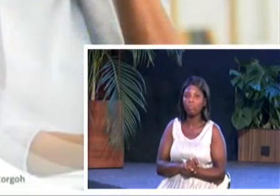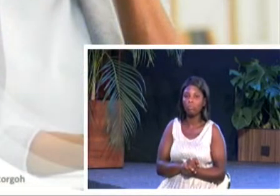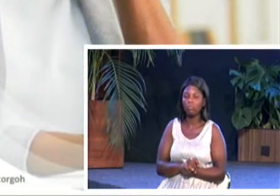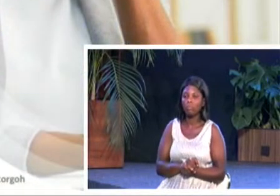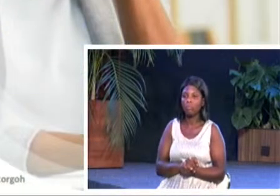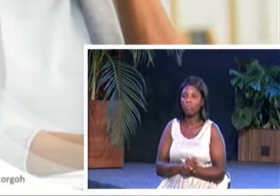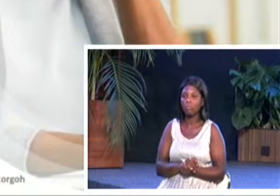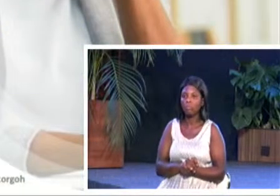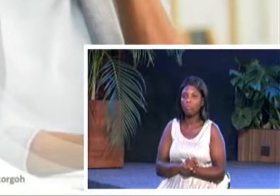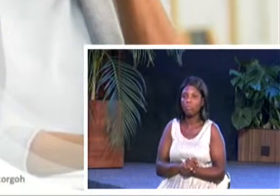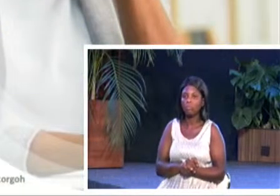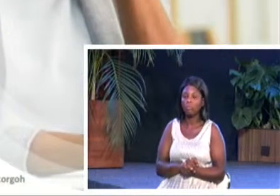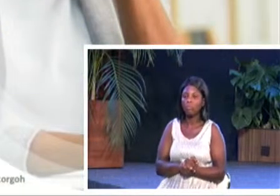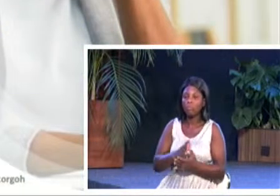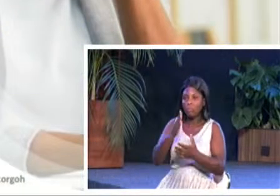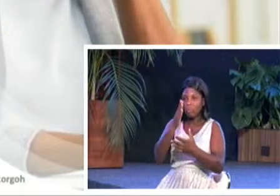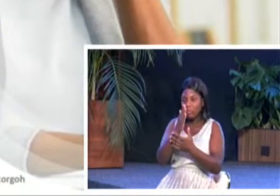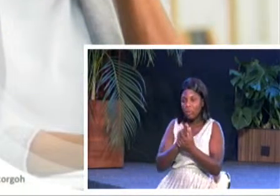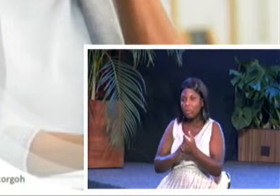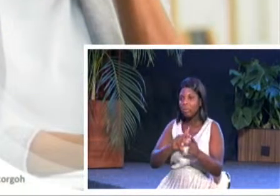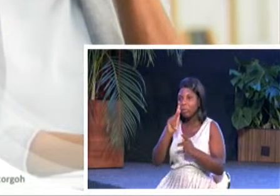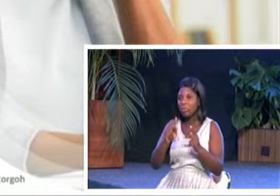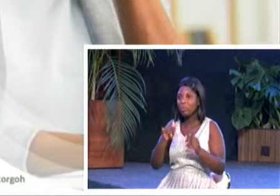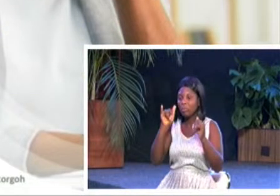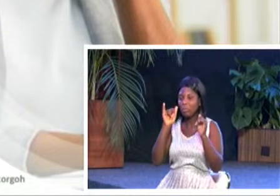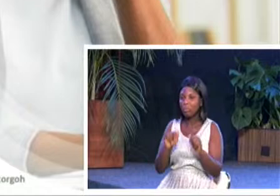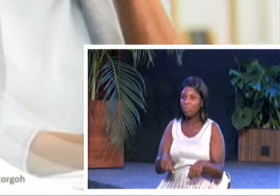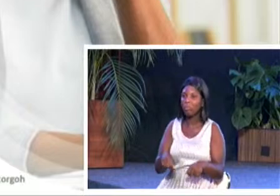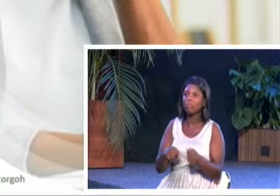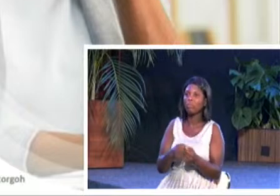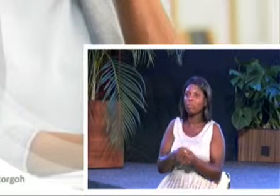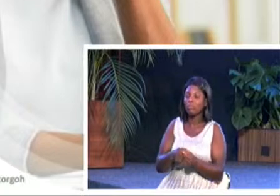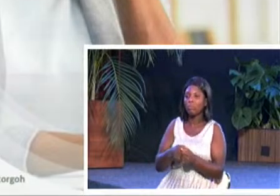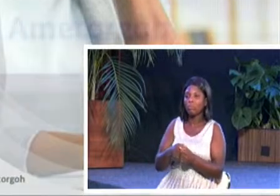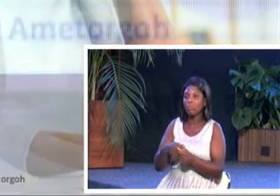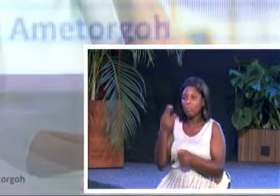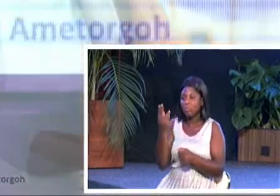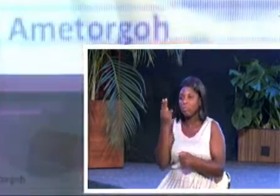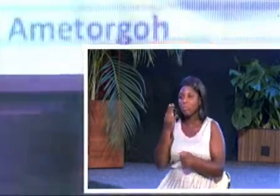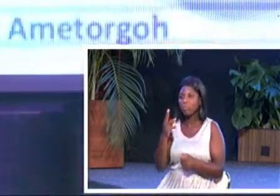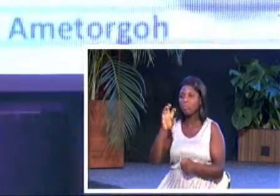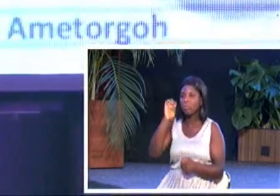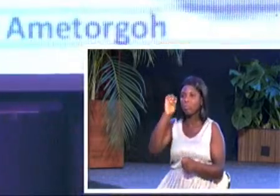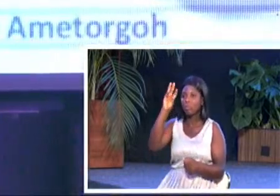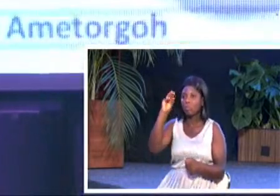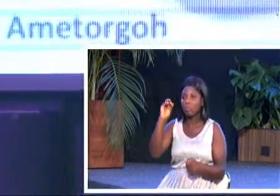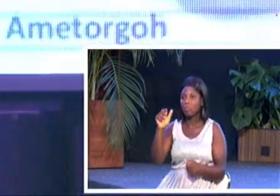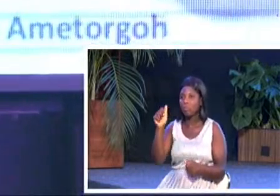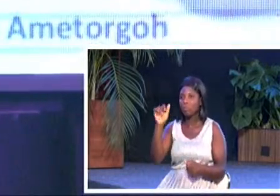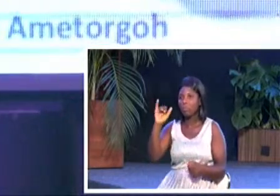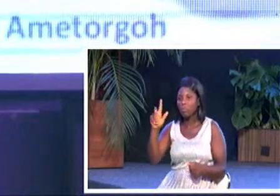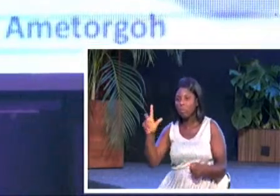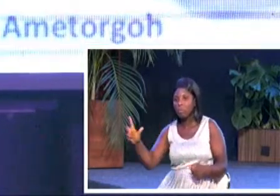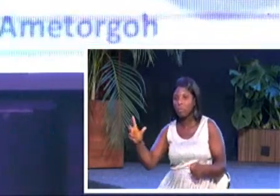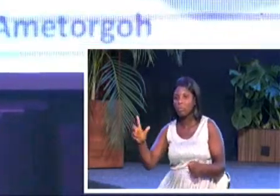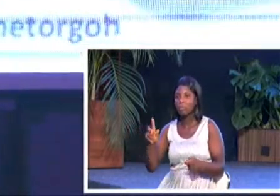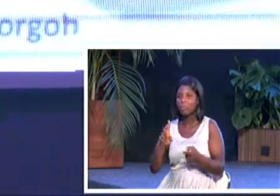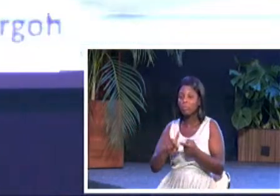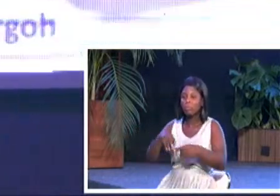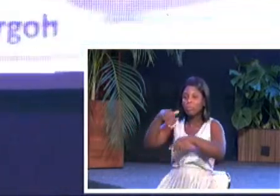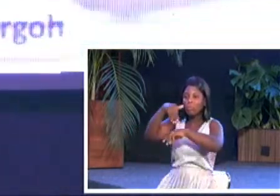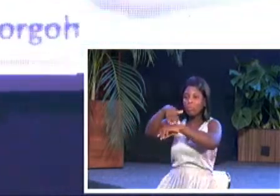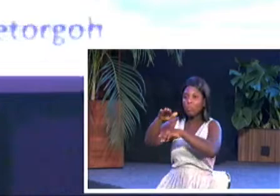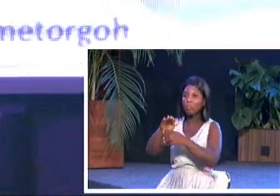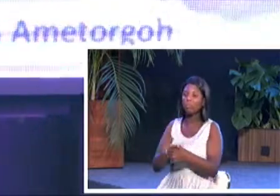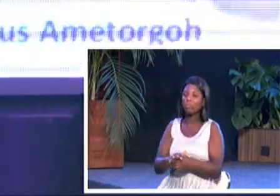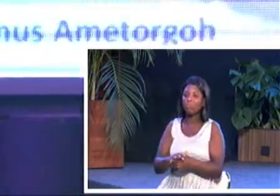composing emails that can sell products instead of just telling people about products, right? So we have that, and then we